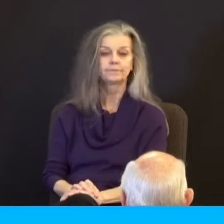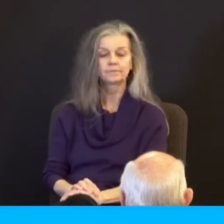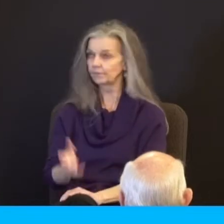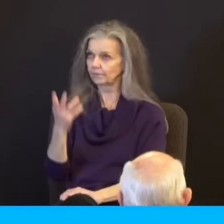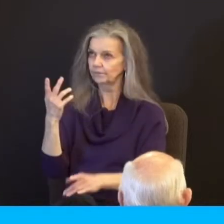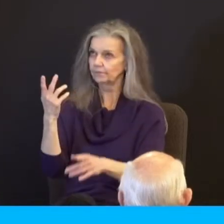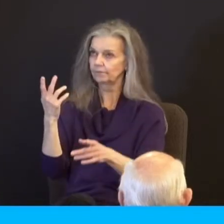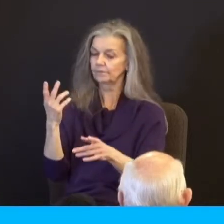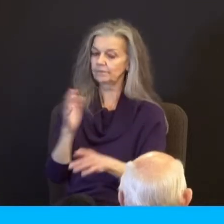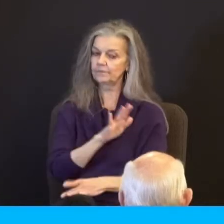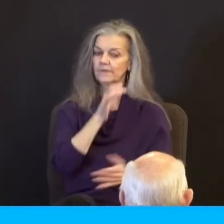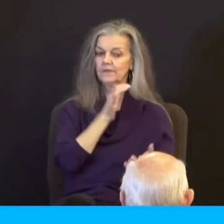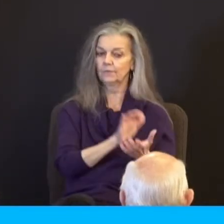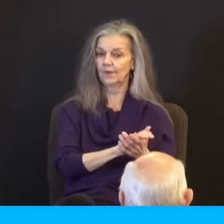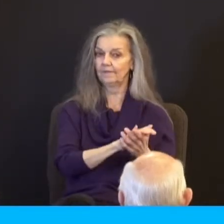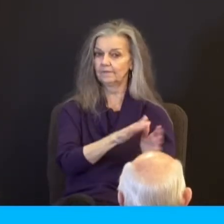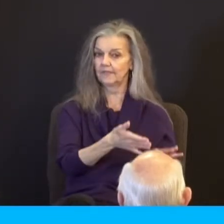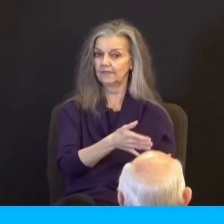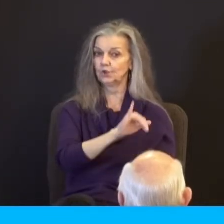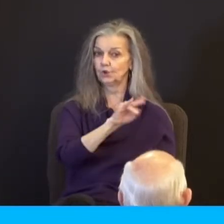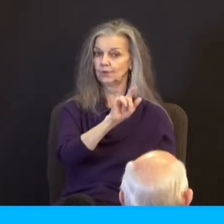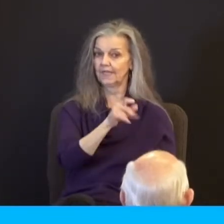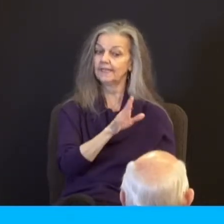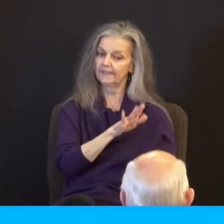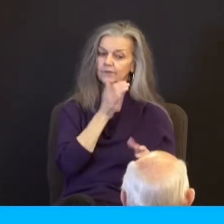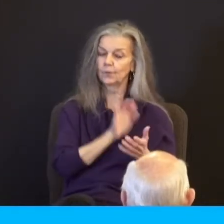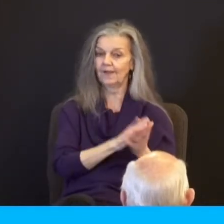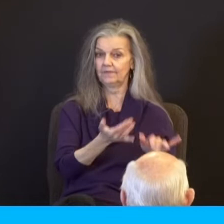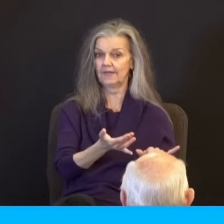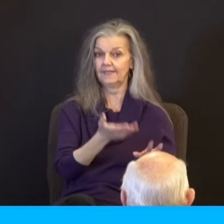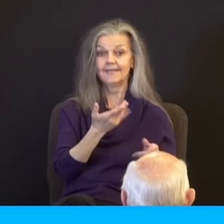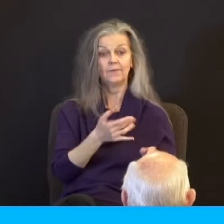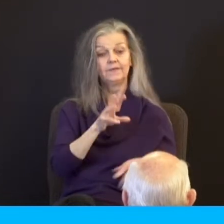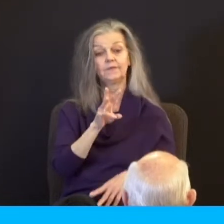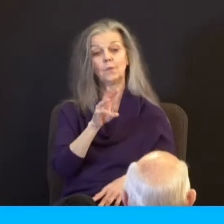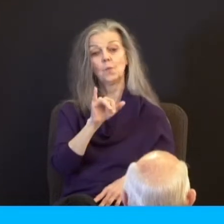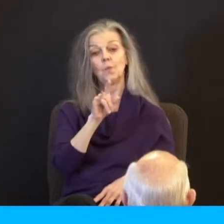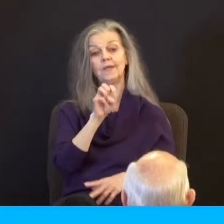second. His wife died, yes? So now he's a widower.